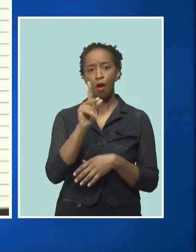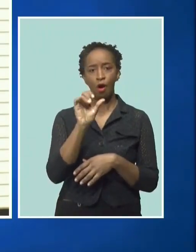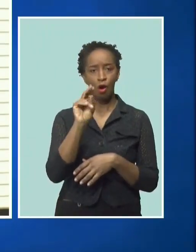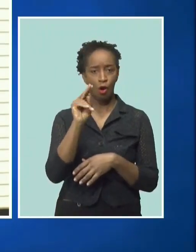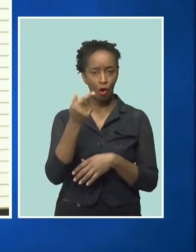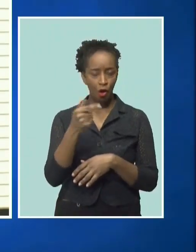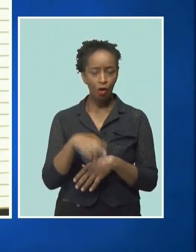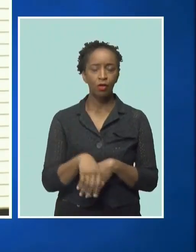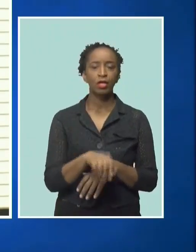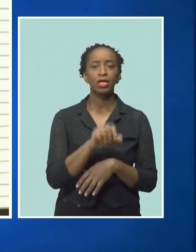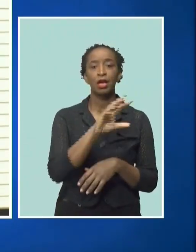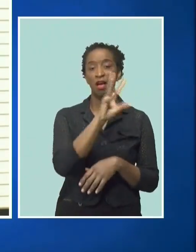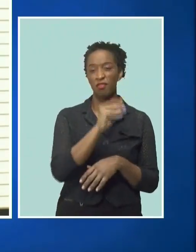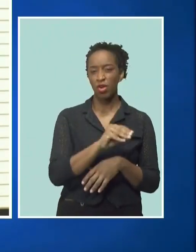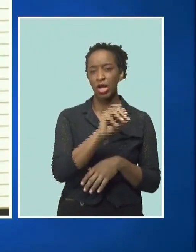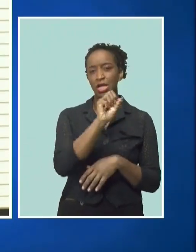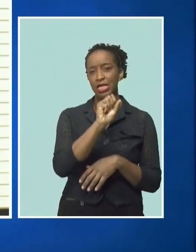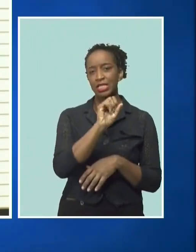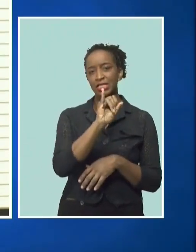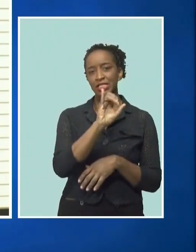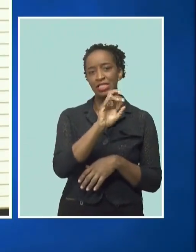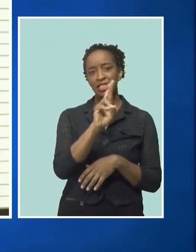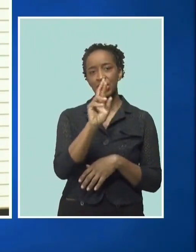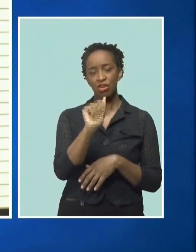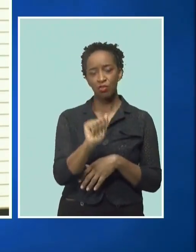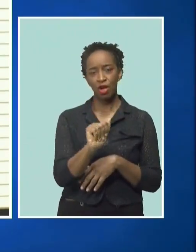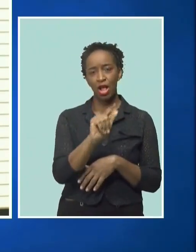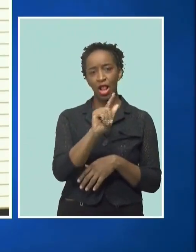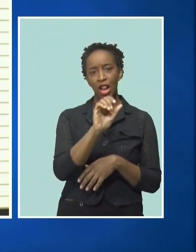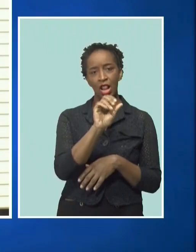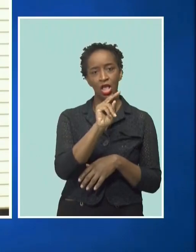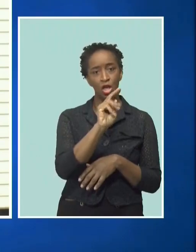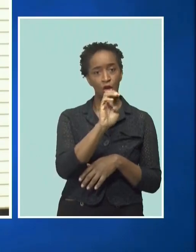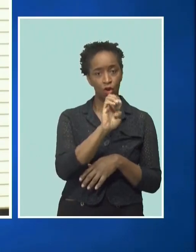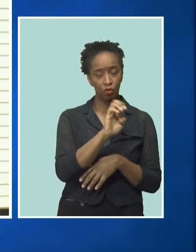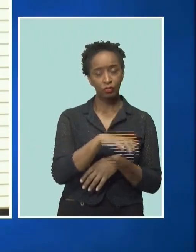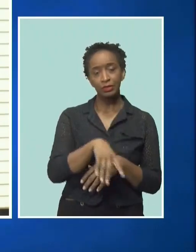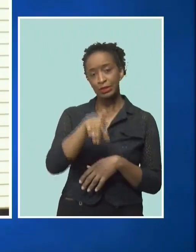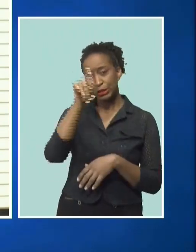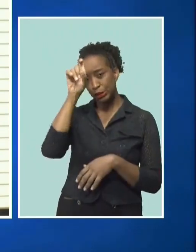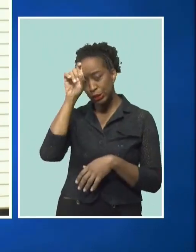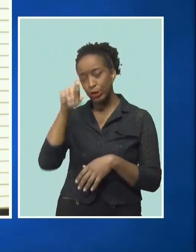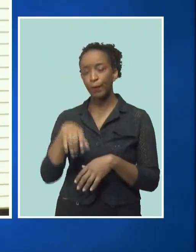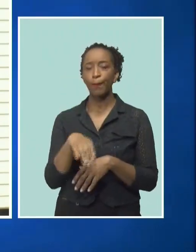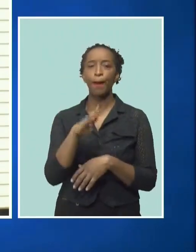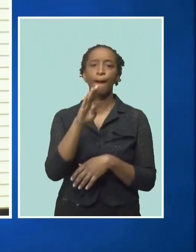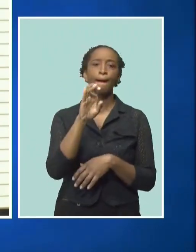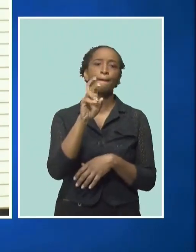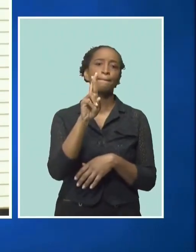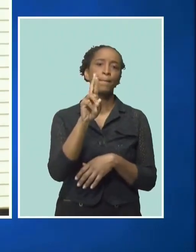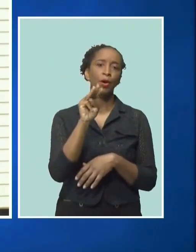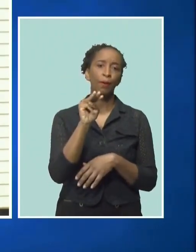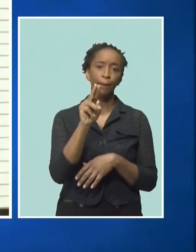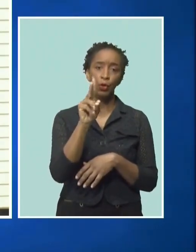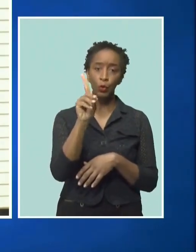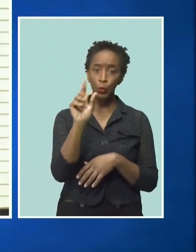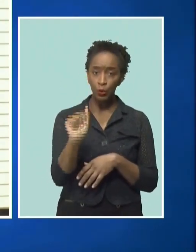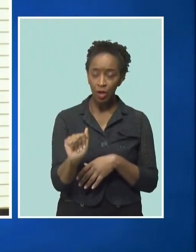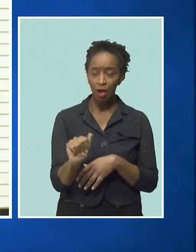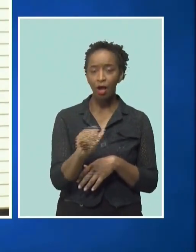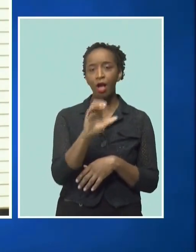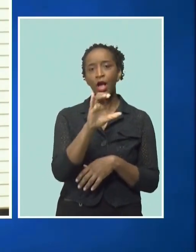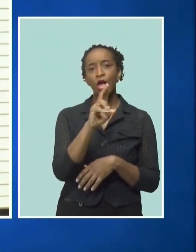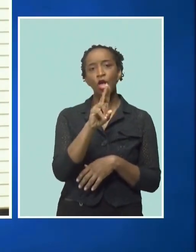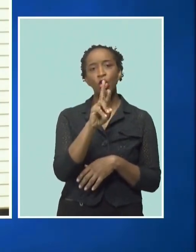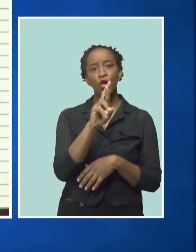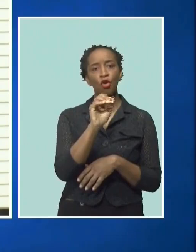Leone, Kenya, Egypt, Bermuda, Curacao. You tend to get the sense